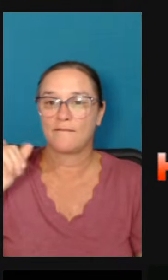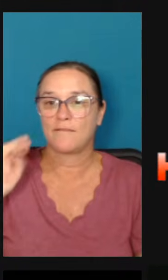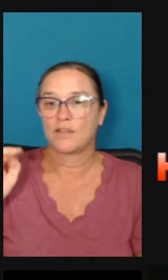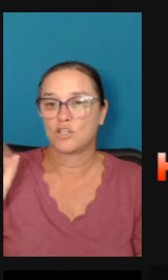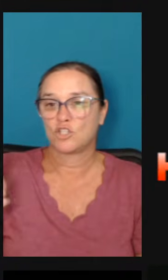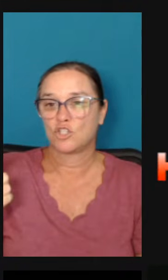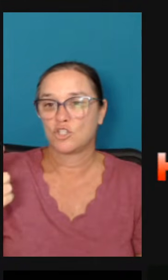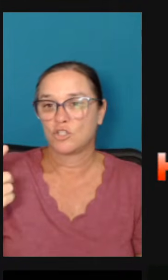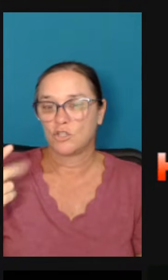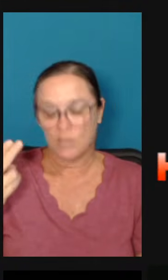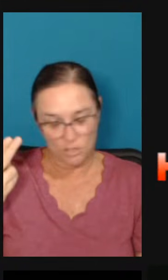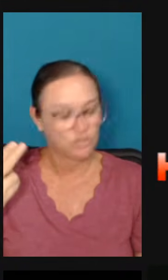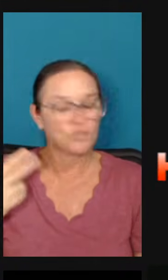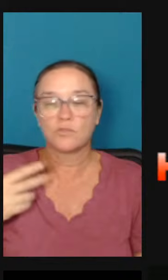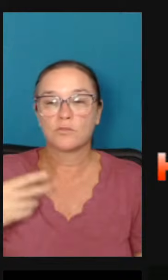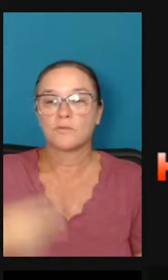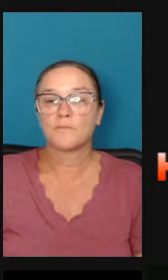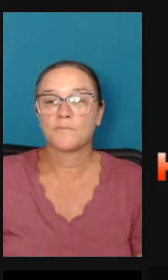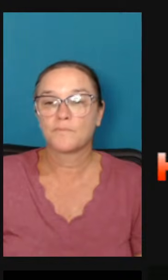right through here.